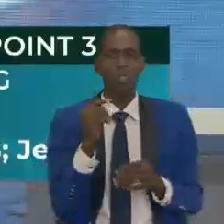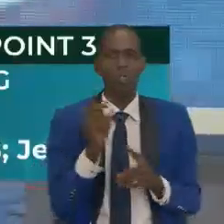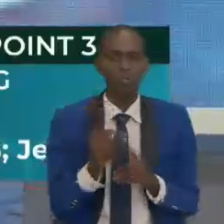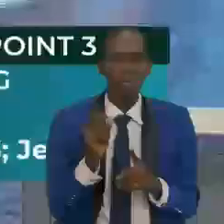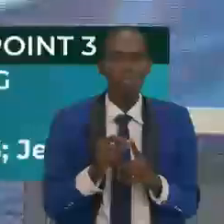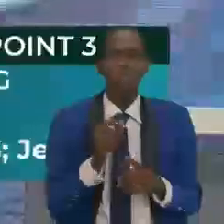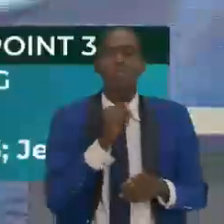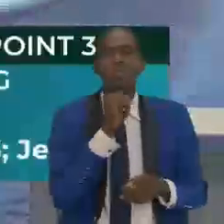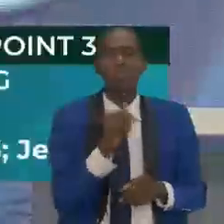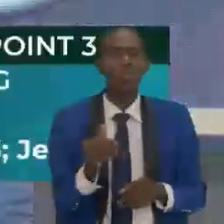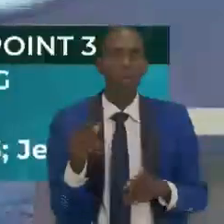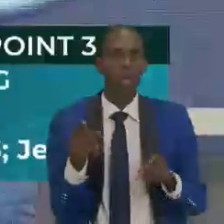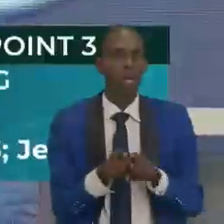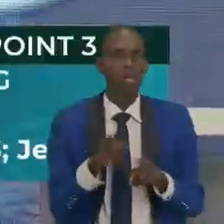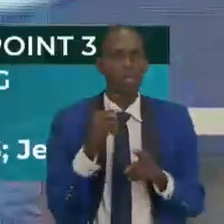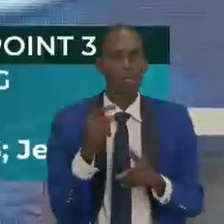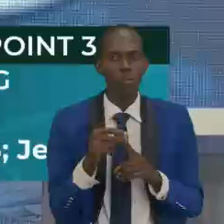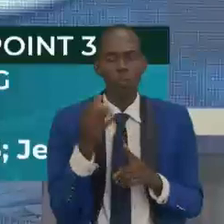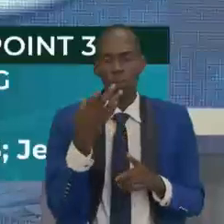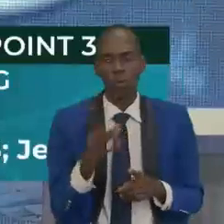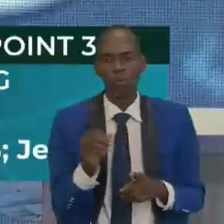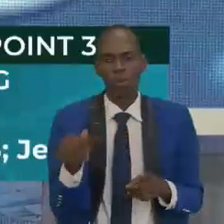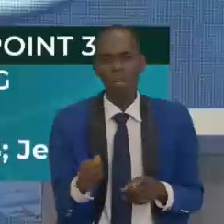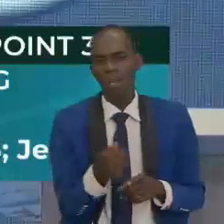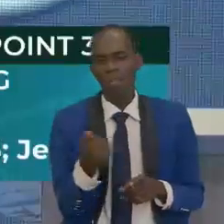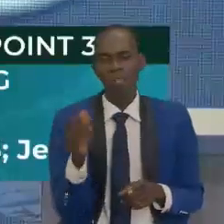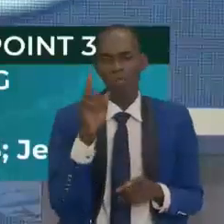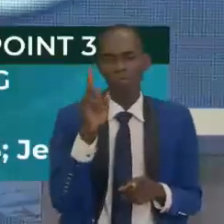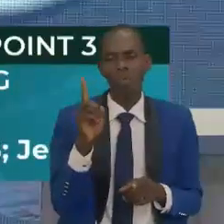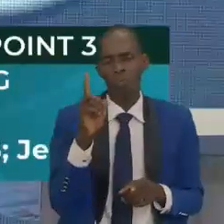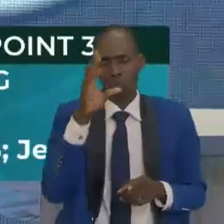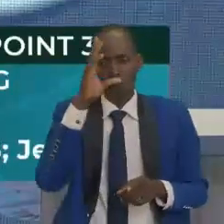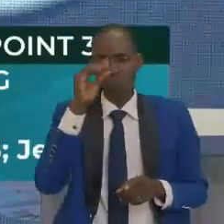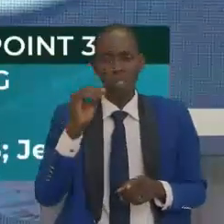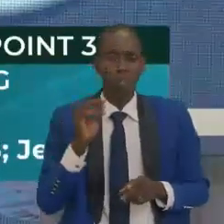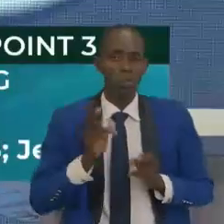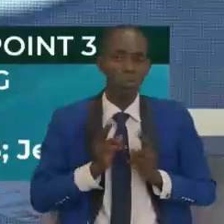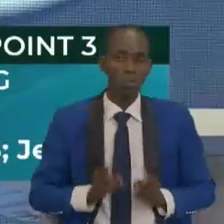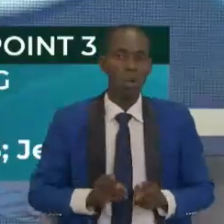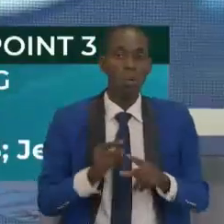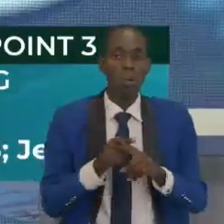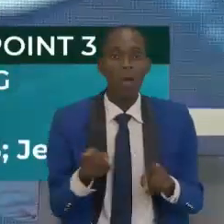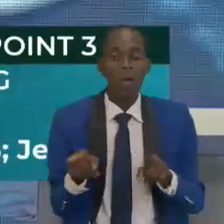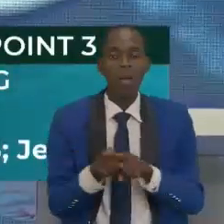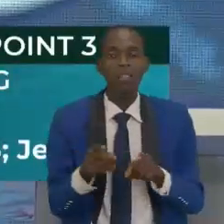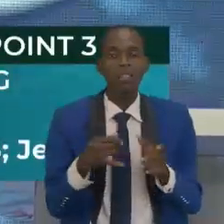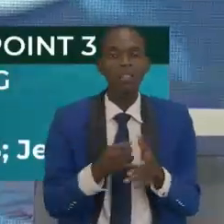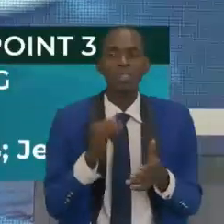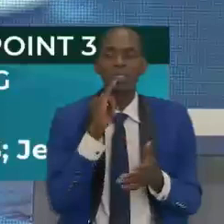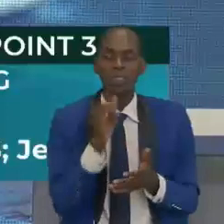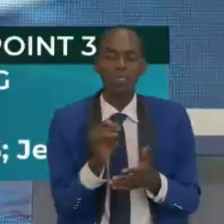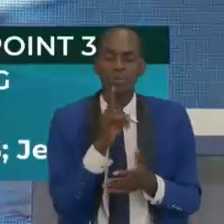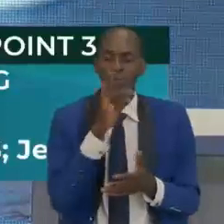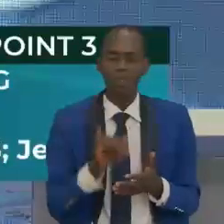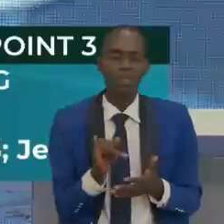the word of a man, but as it is indeed in truth the word